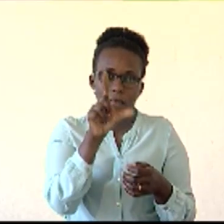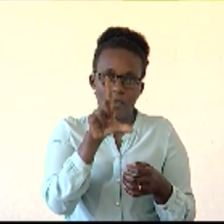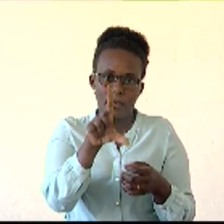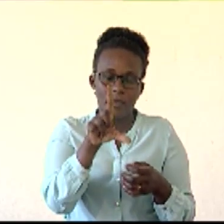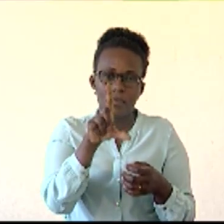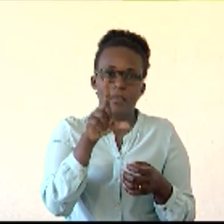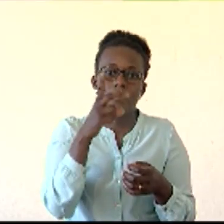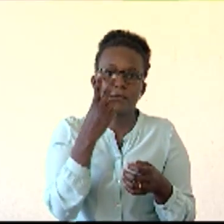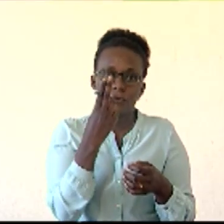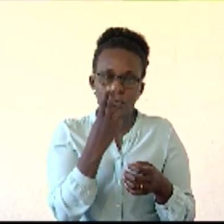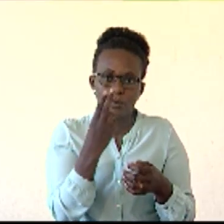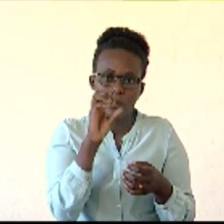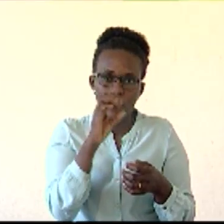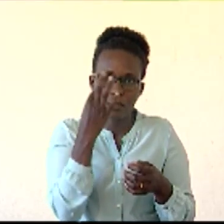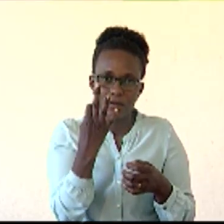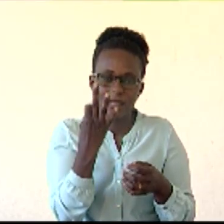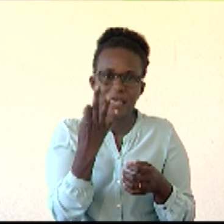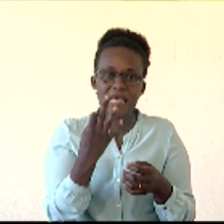cryolite. Cryolite